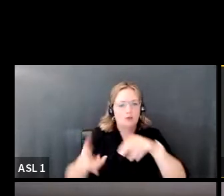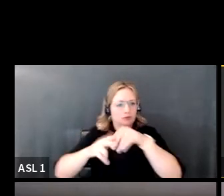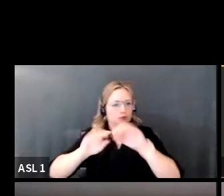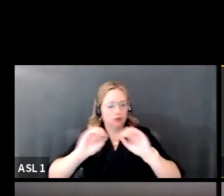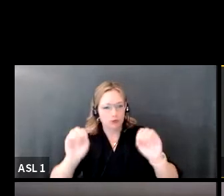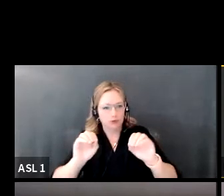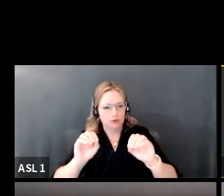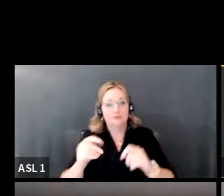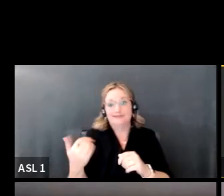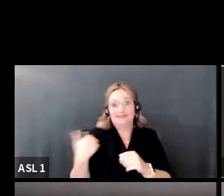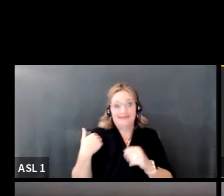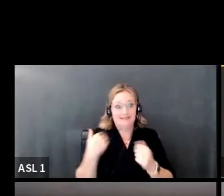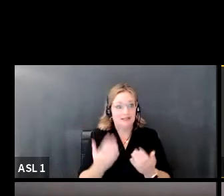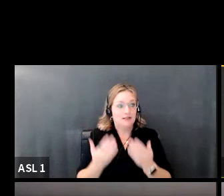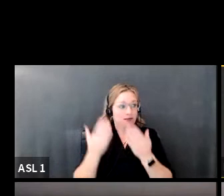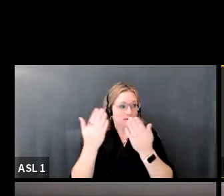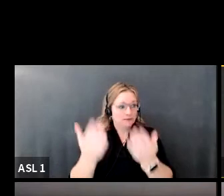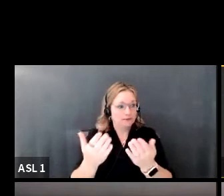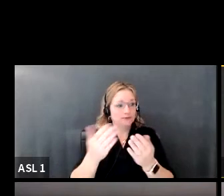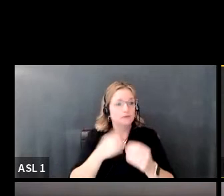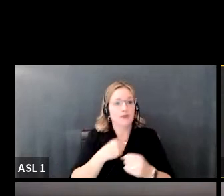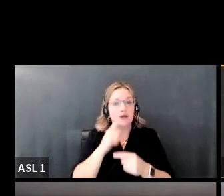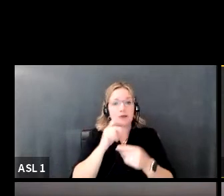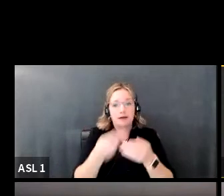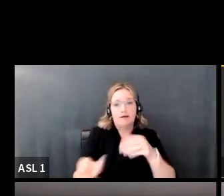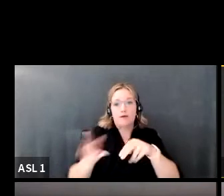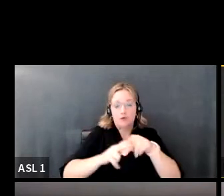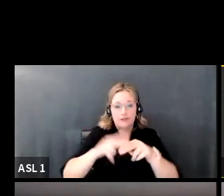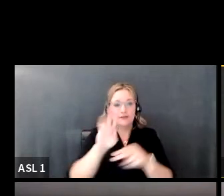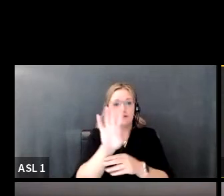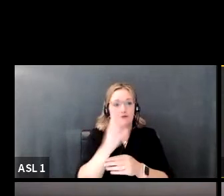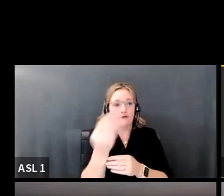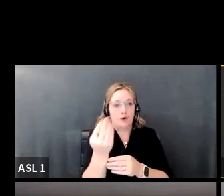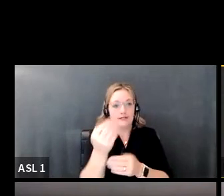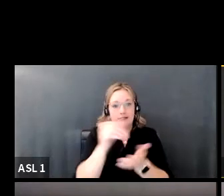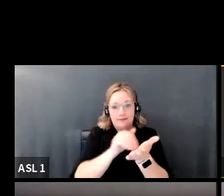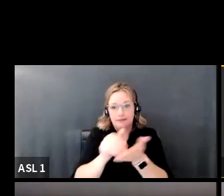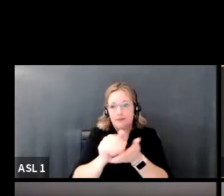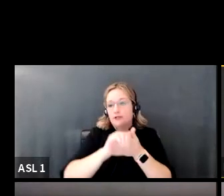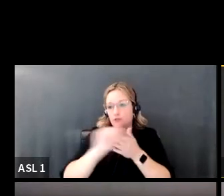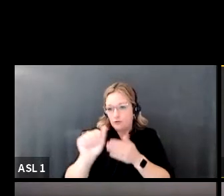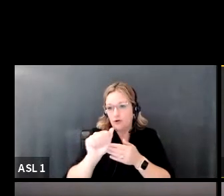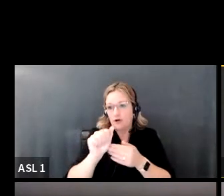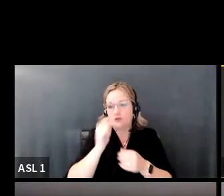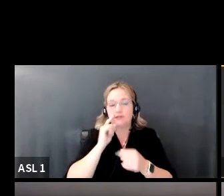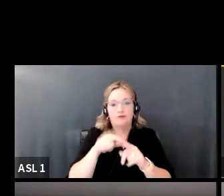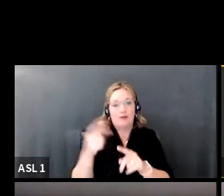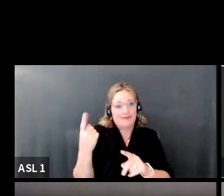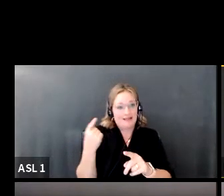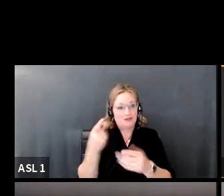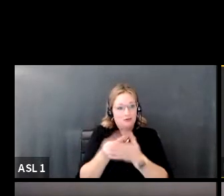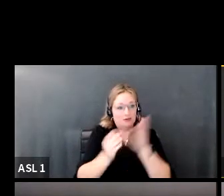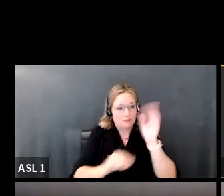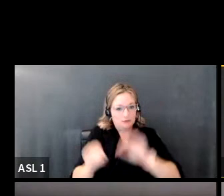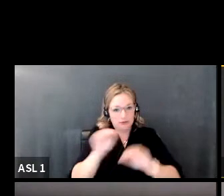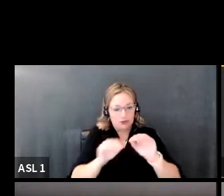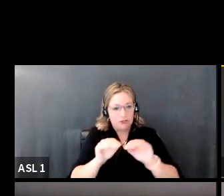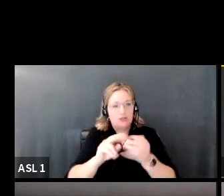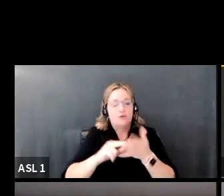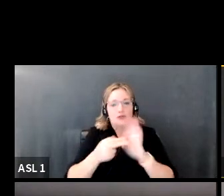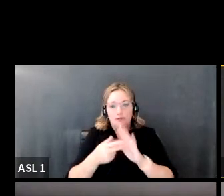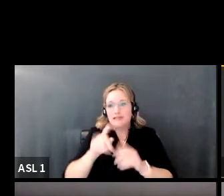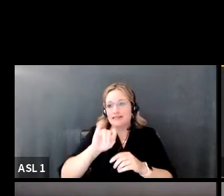draft budget asking for an increase of 14 million over last year's budget which translates into a police tax rate